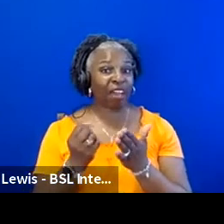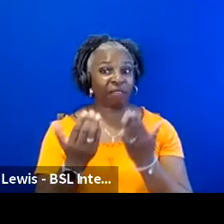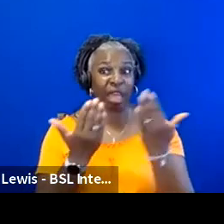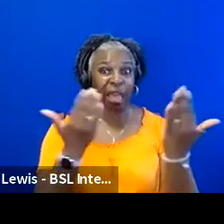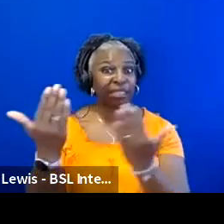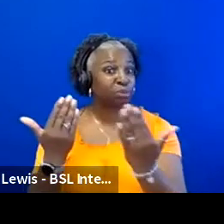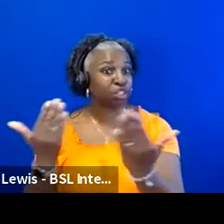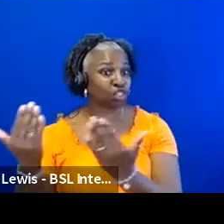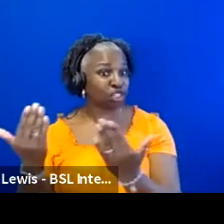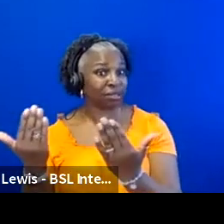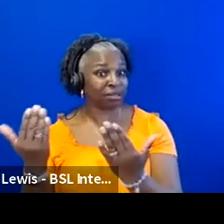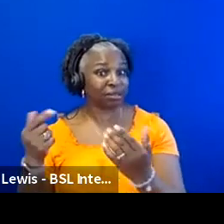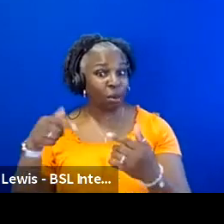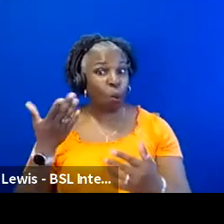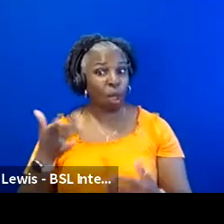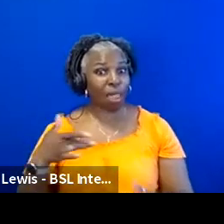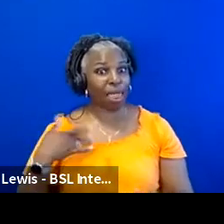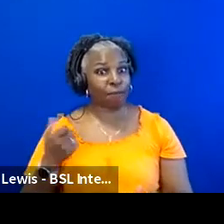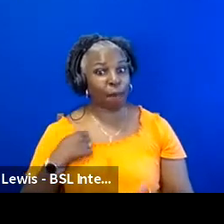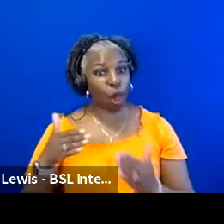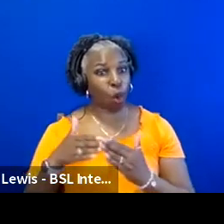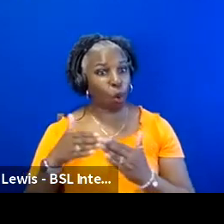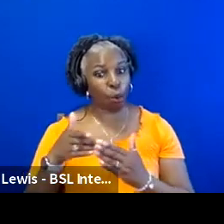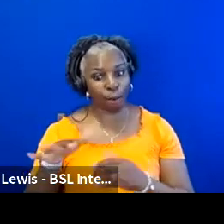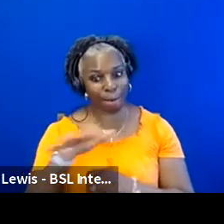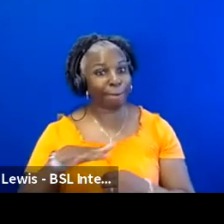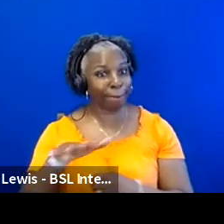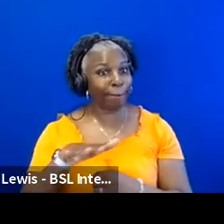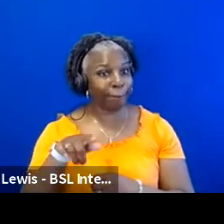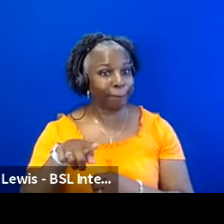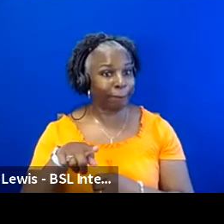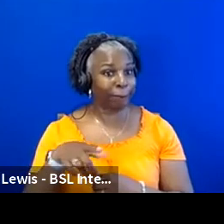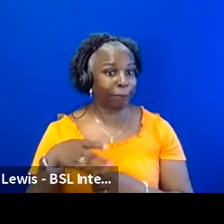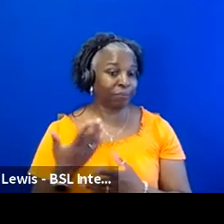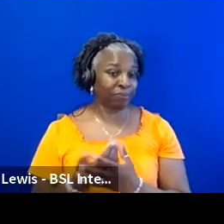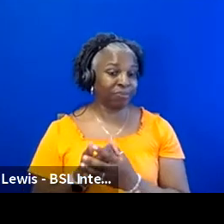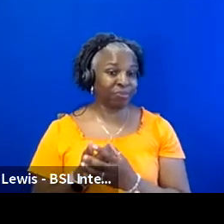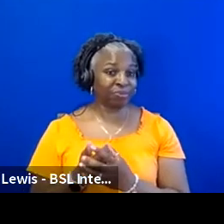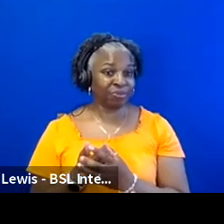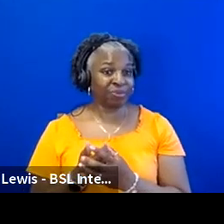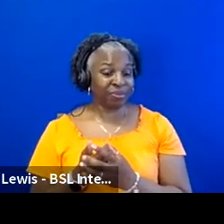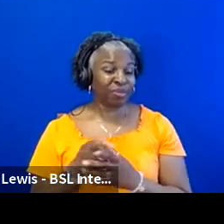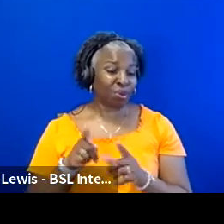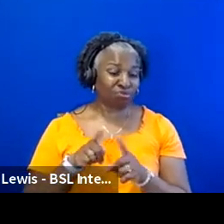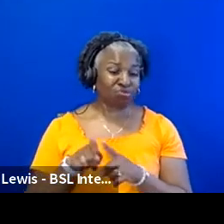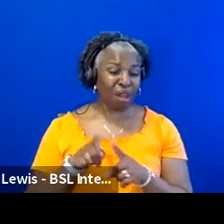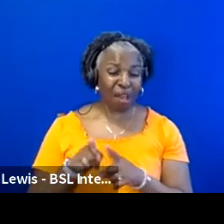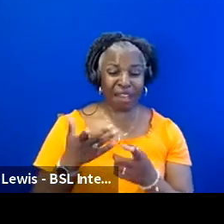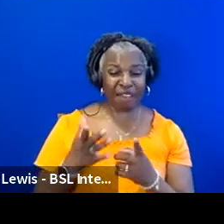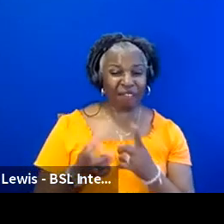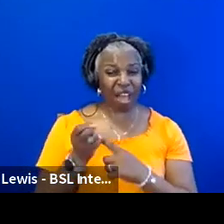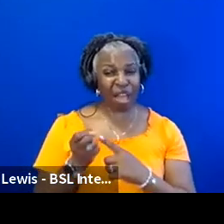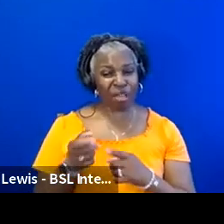in Hanover where I live, also it's related to the 10 years after the Arab Spring. So I try to find a